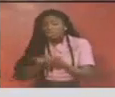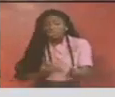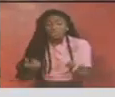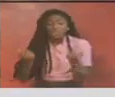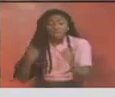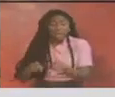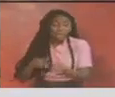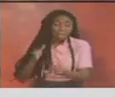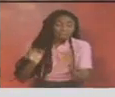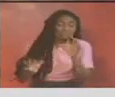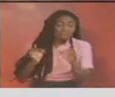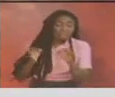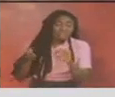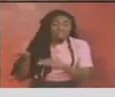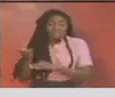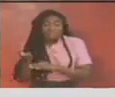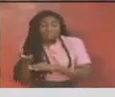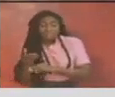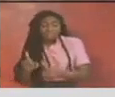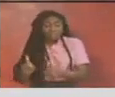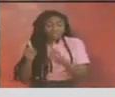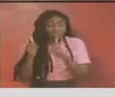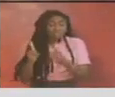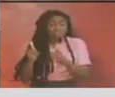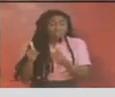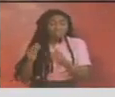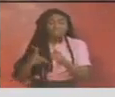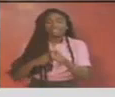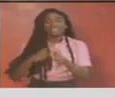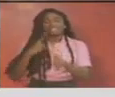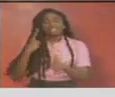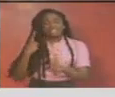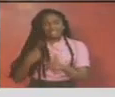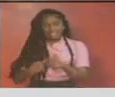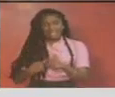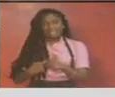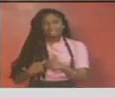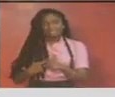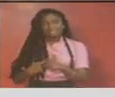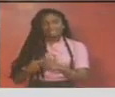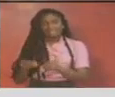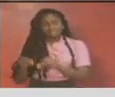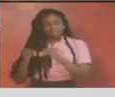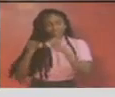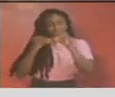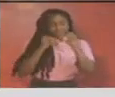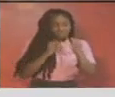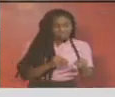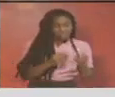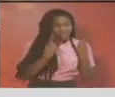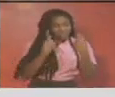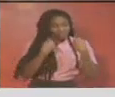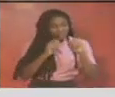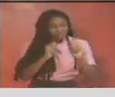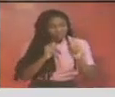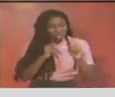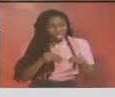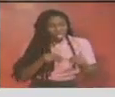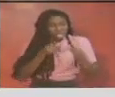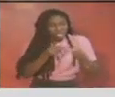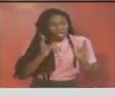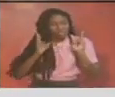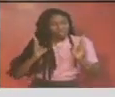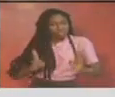animal studies. We also have information from clinical trials, phases 1, 2, and 3 in humans, that give us information on safety